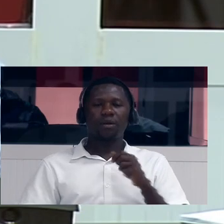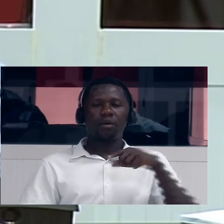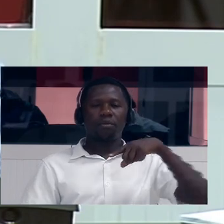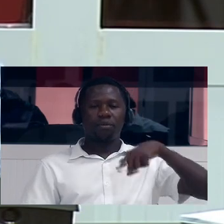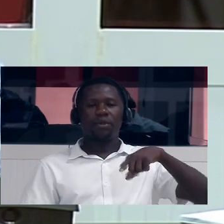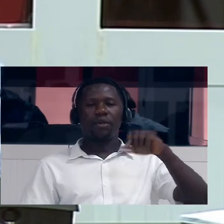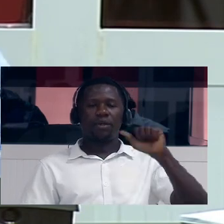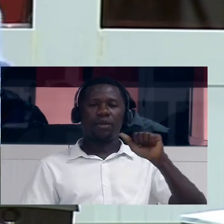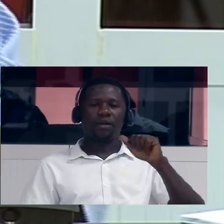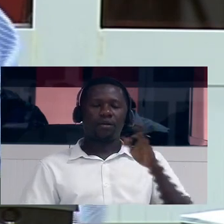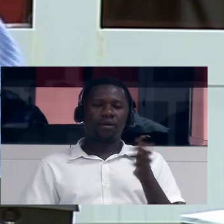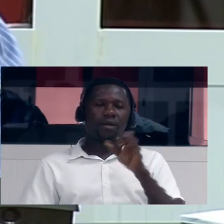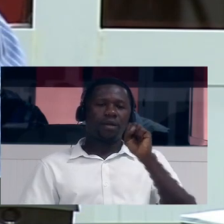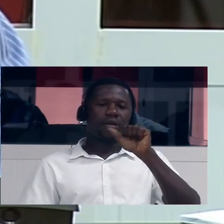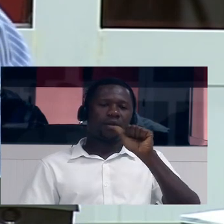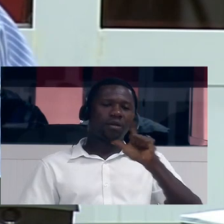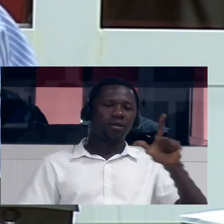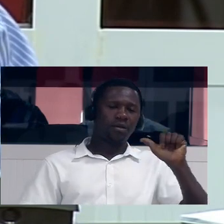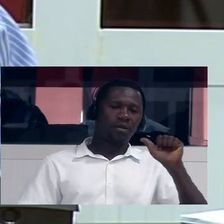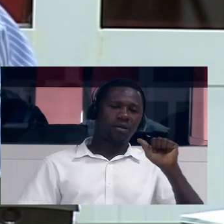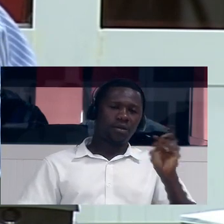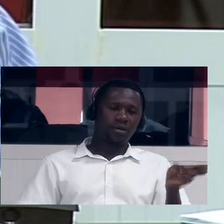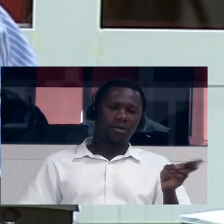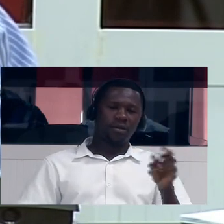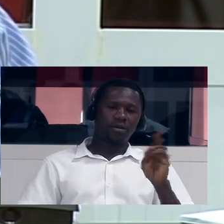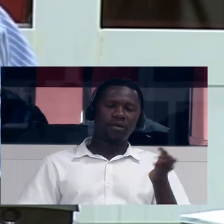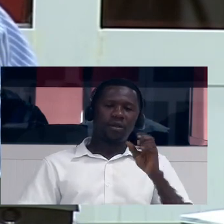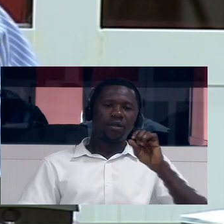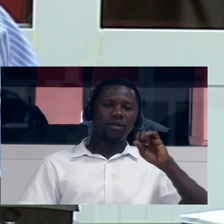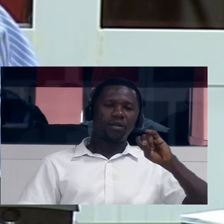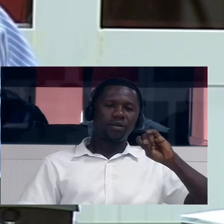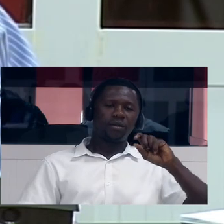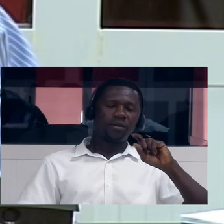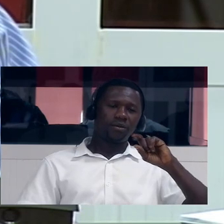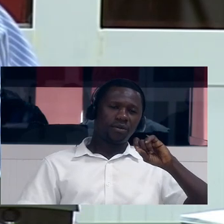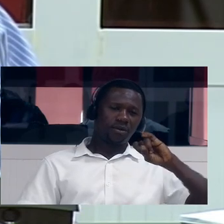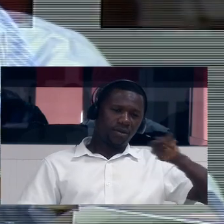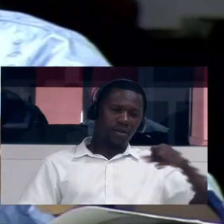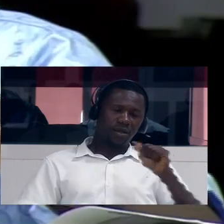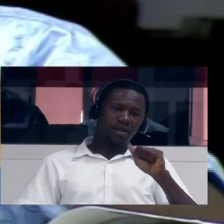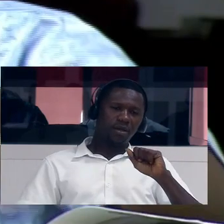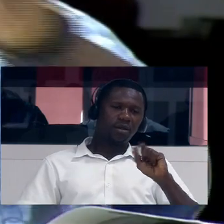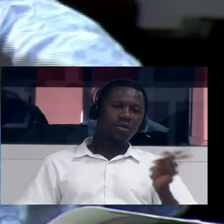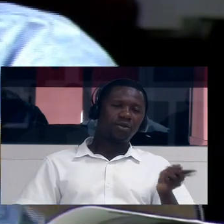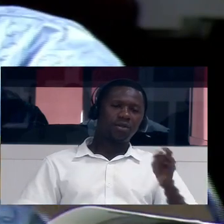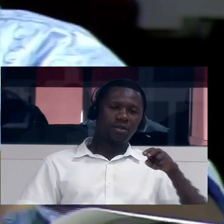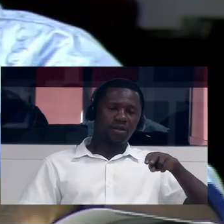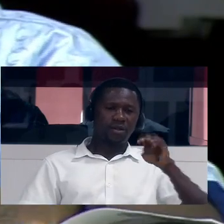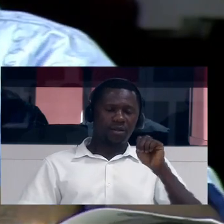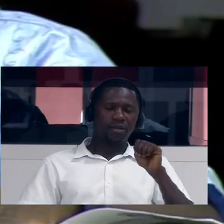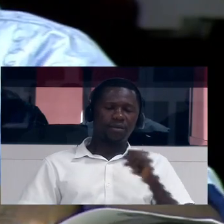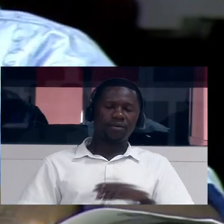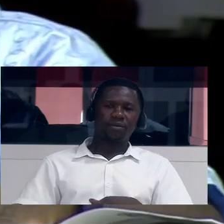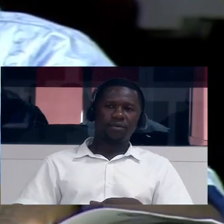Pa Salajain. Okay, but this they was call, in 1989. I beg your pardon? 1999. Yes, this please. Was Pa Salajain. This yes. was his second